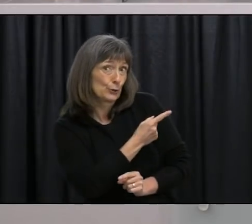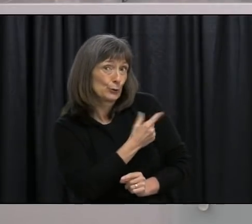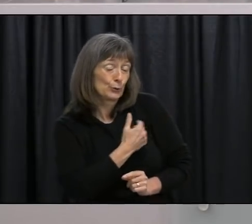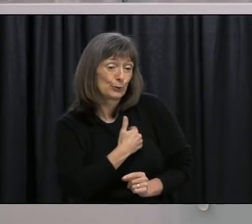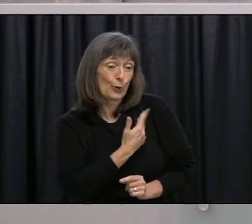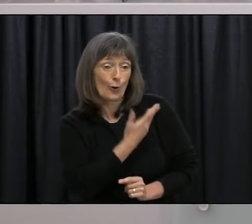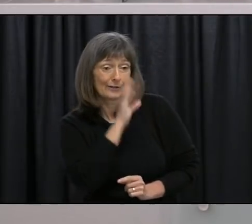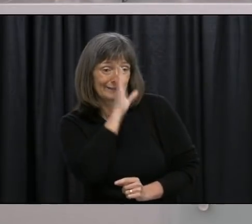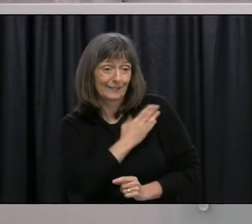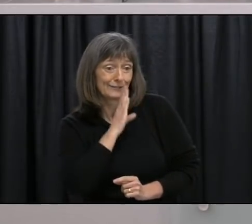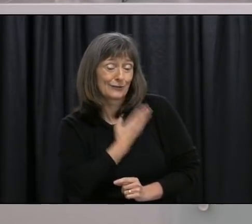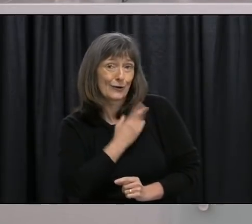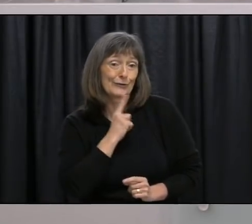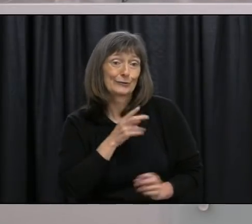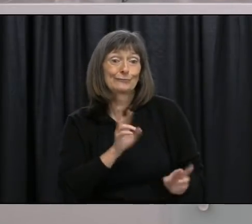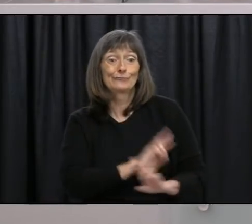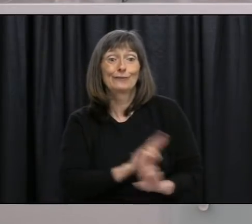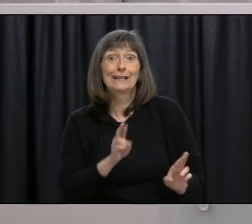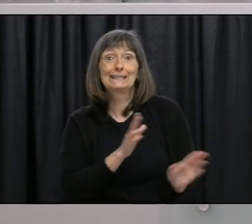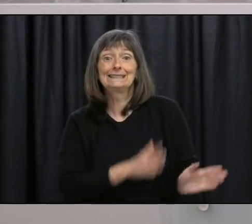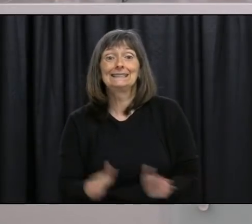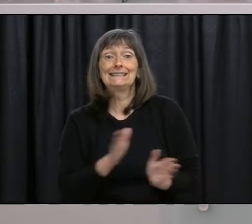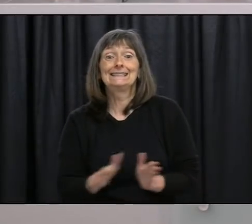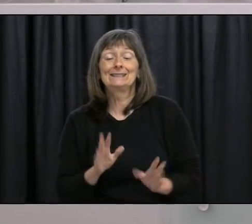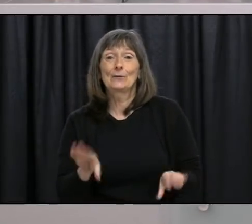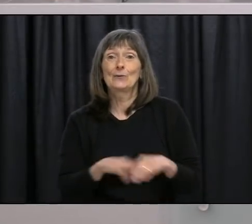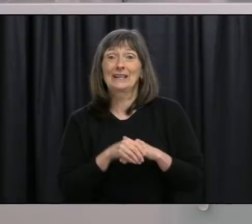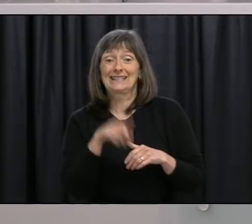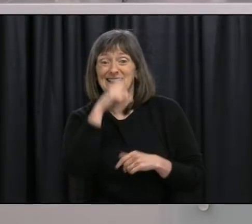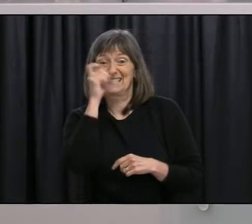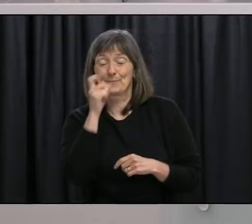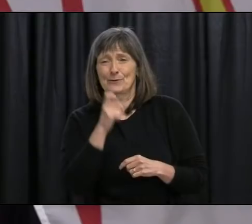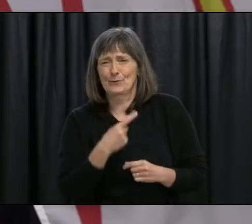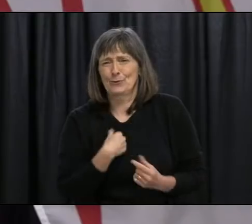for a wedding this summer, what would the advice be that you would give right now?